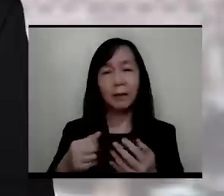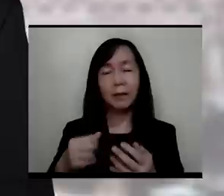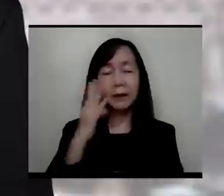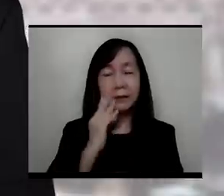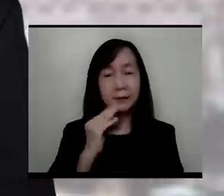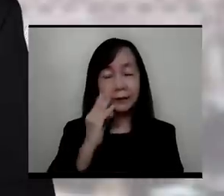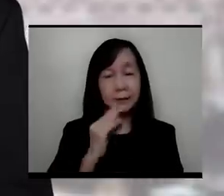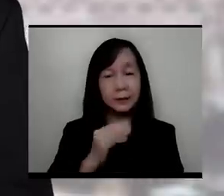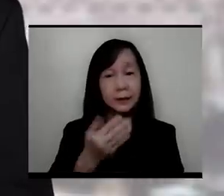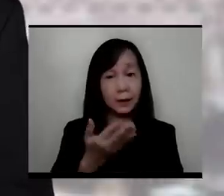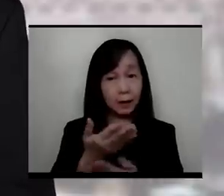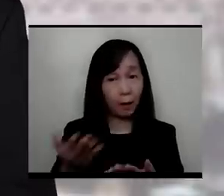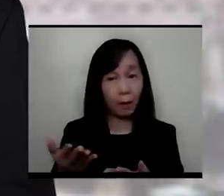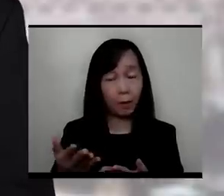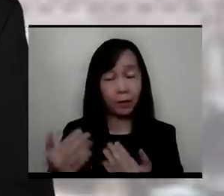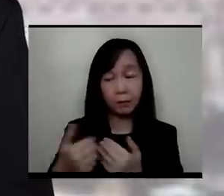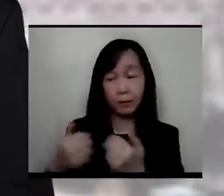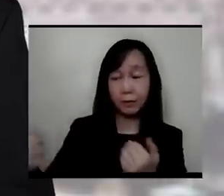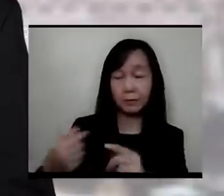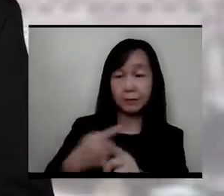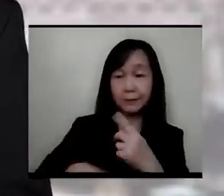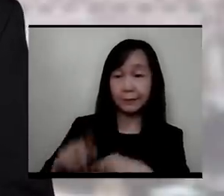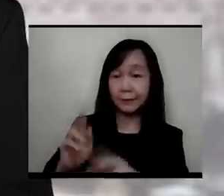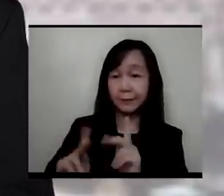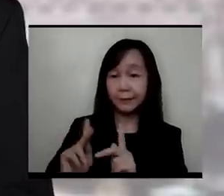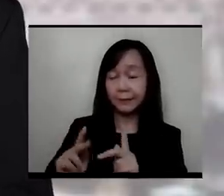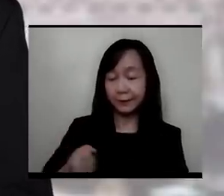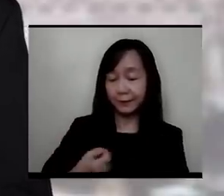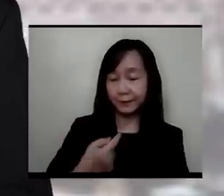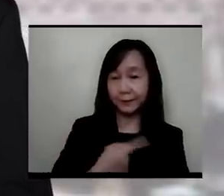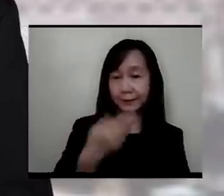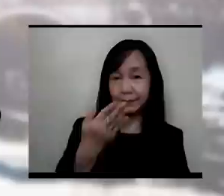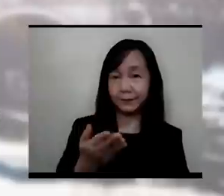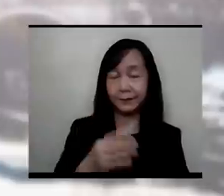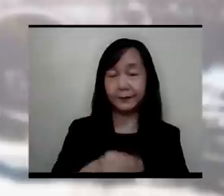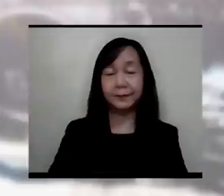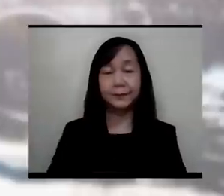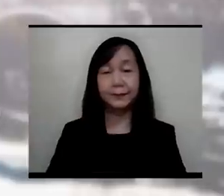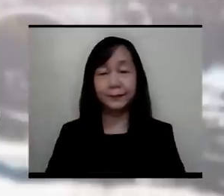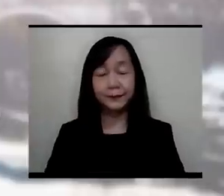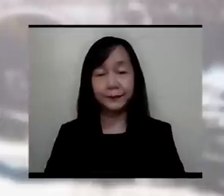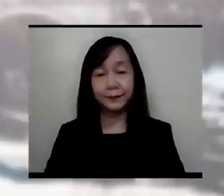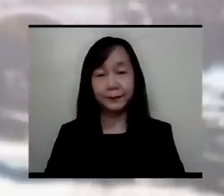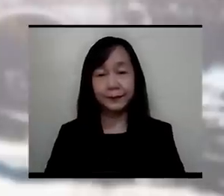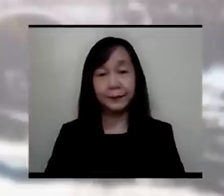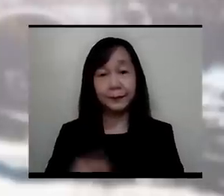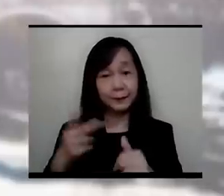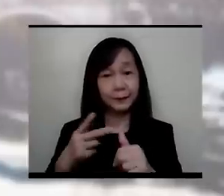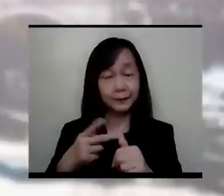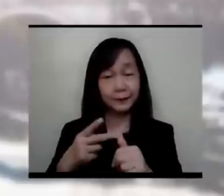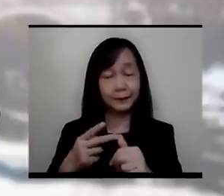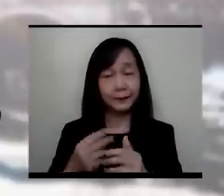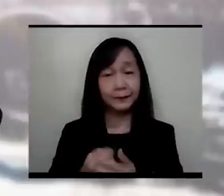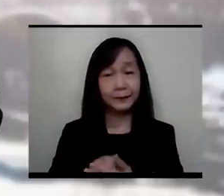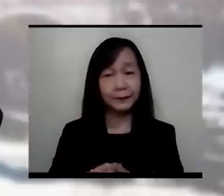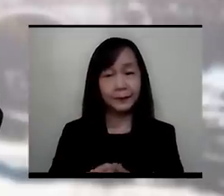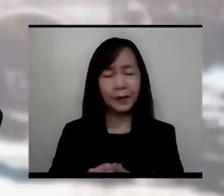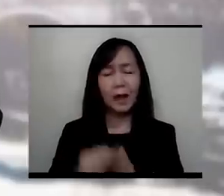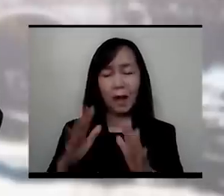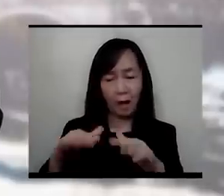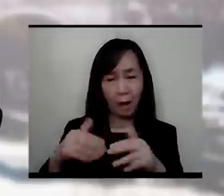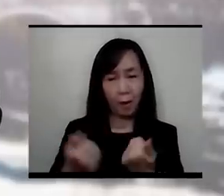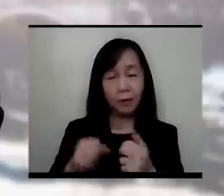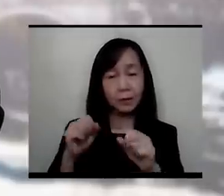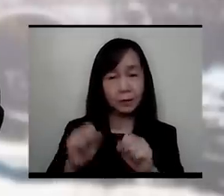Na ikaw ay lumayo Sa mga taong nakasakit sa iyo The second point is How can we